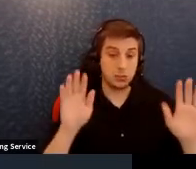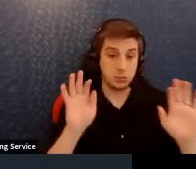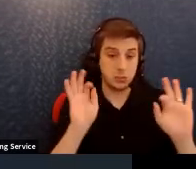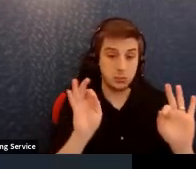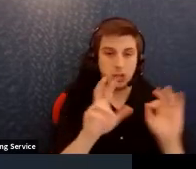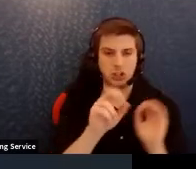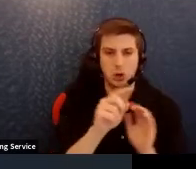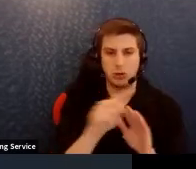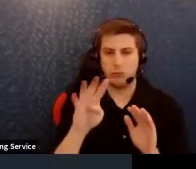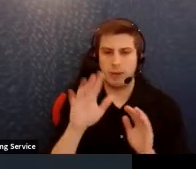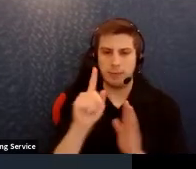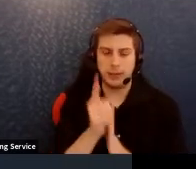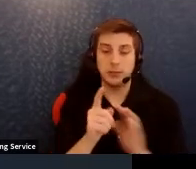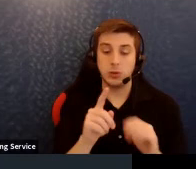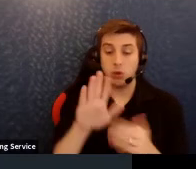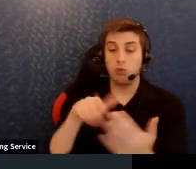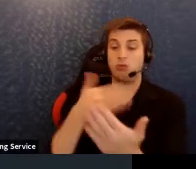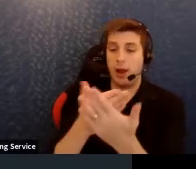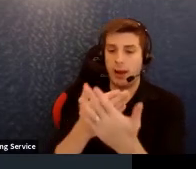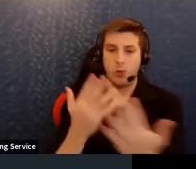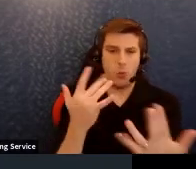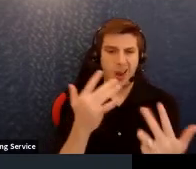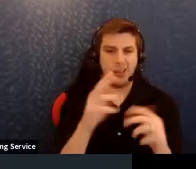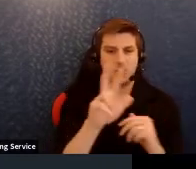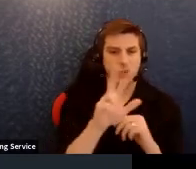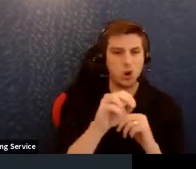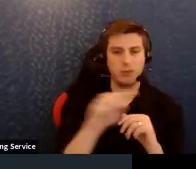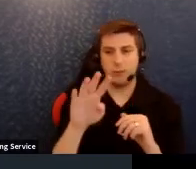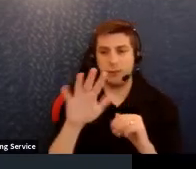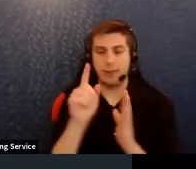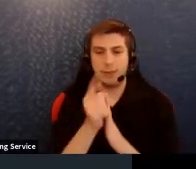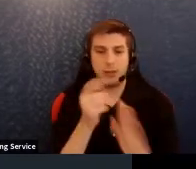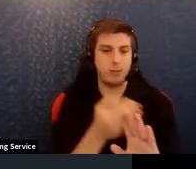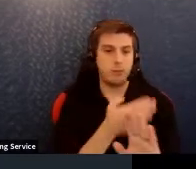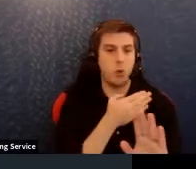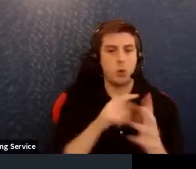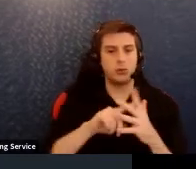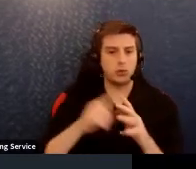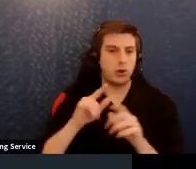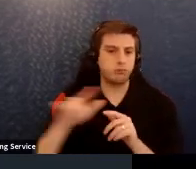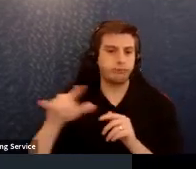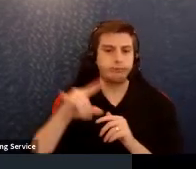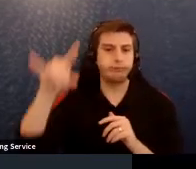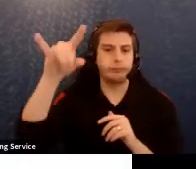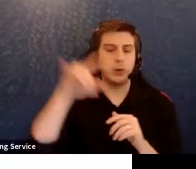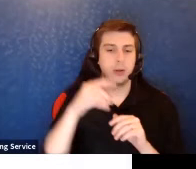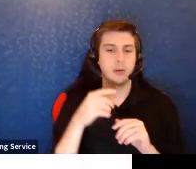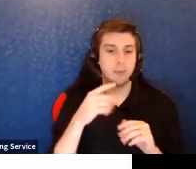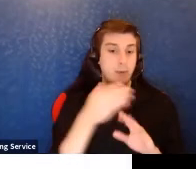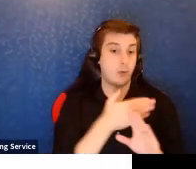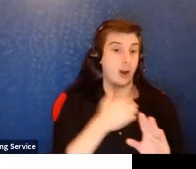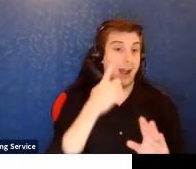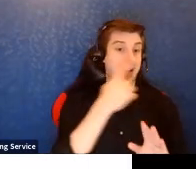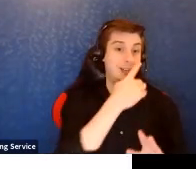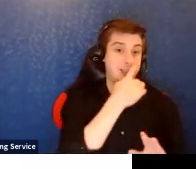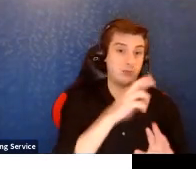45 minutes until we're ready to actually start flying. till our eyes are ready to start flying. But we have